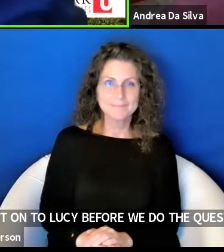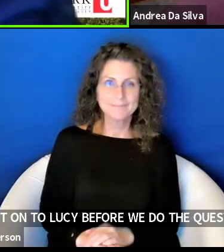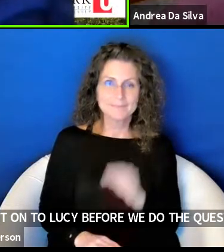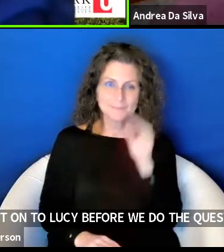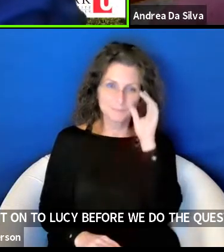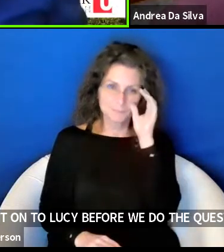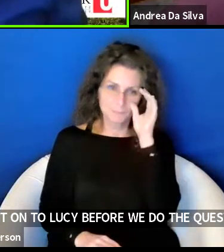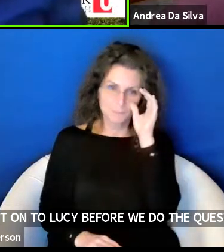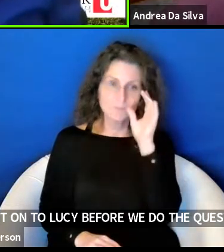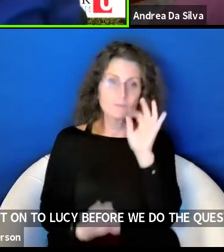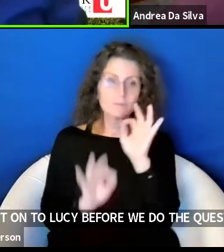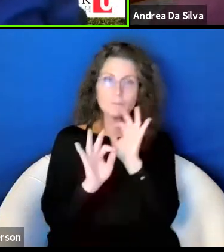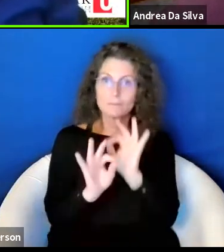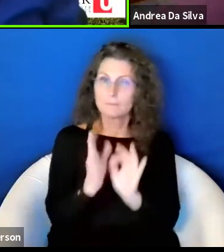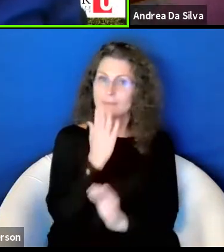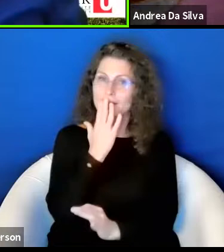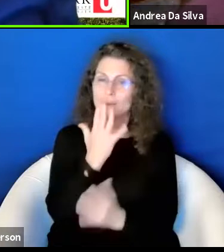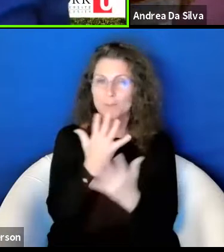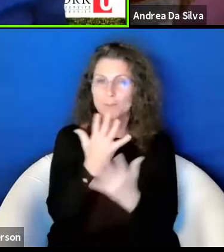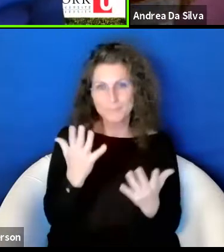Terrific, thank you.